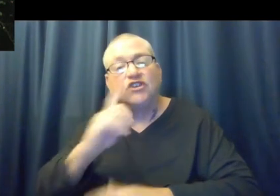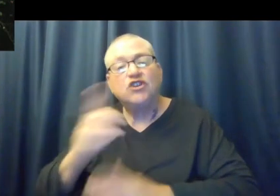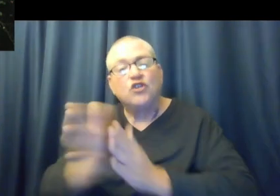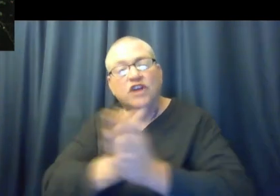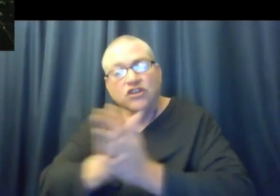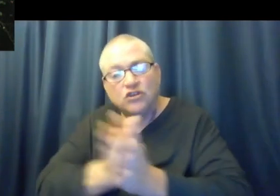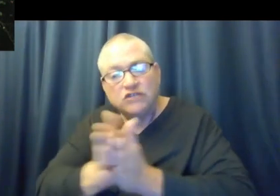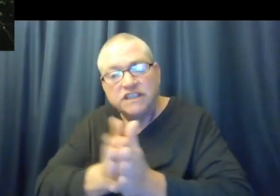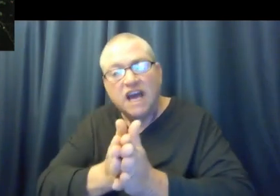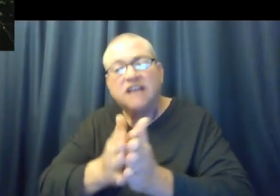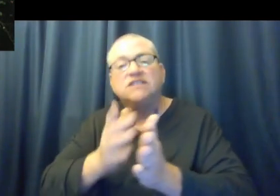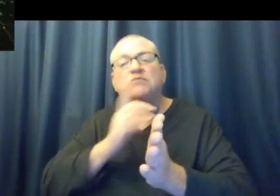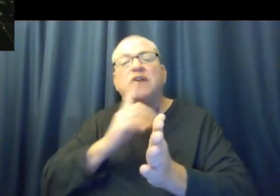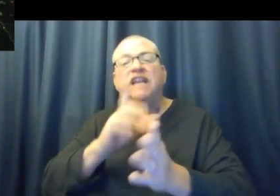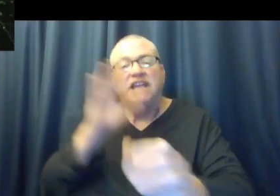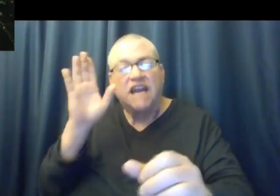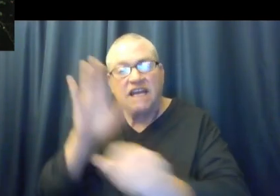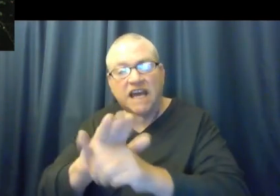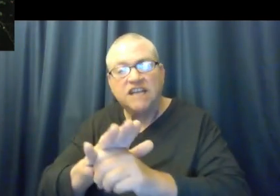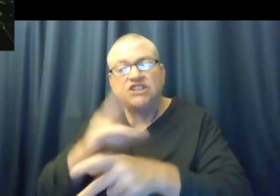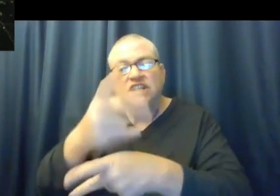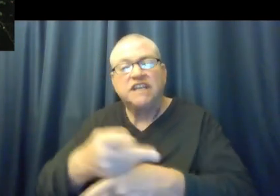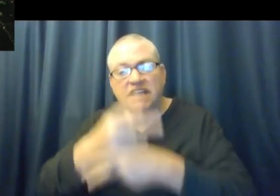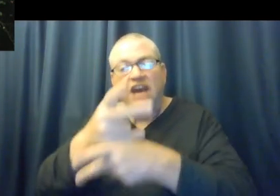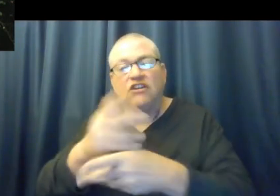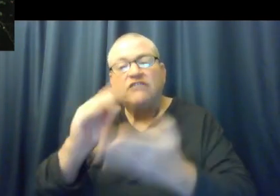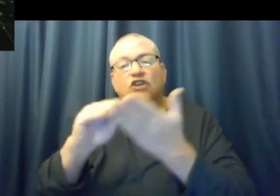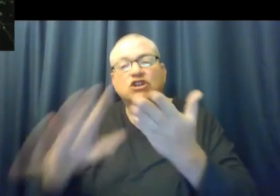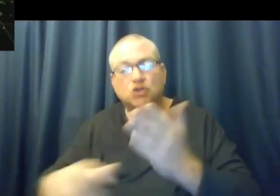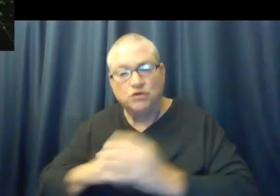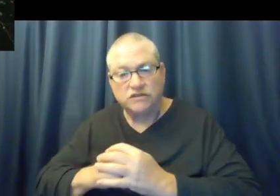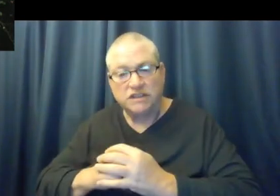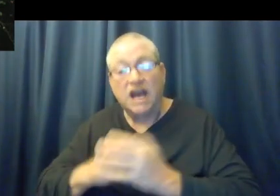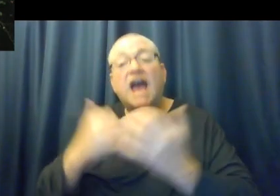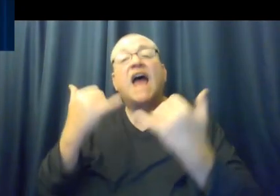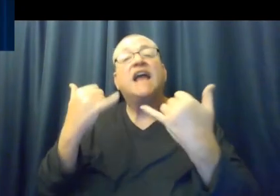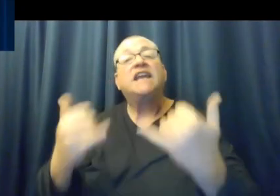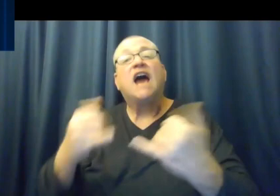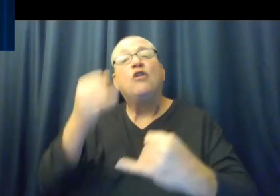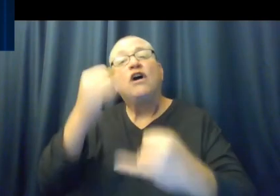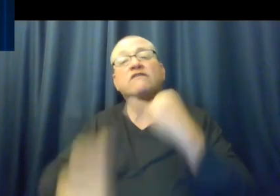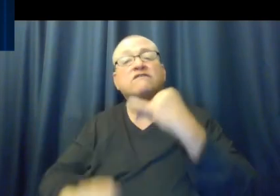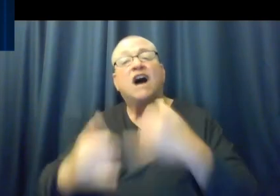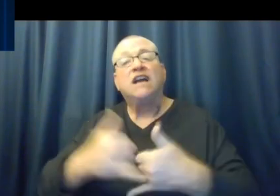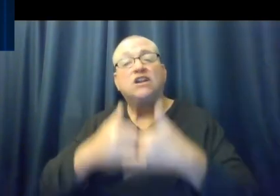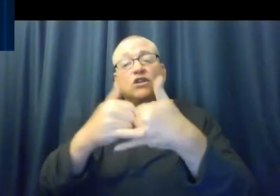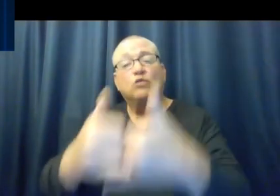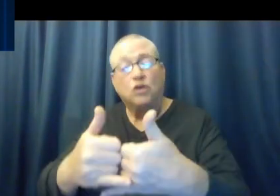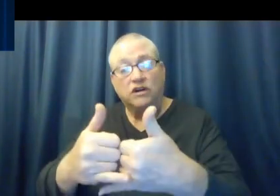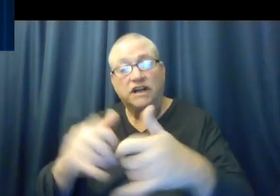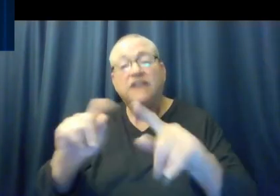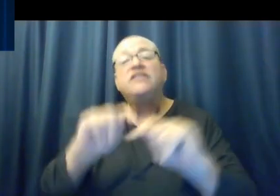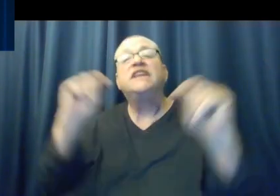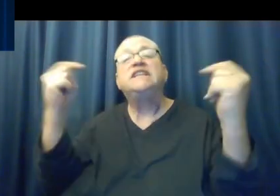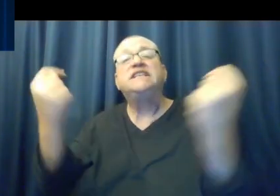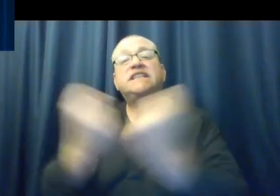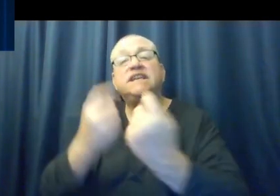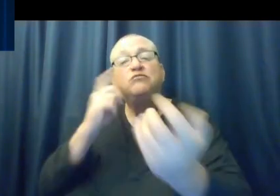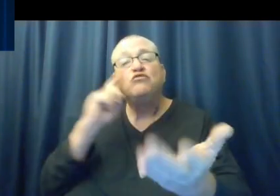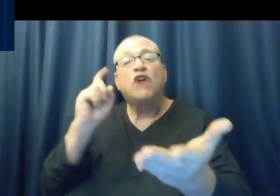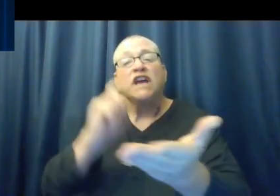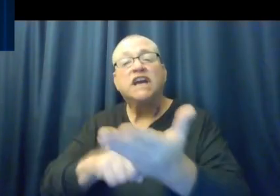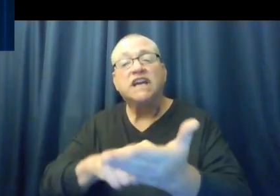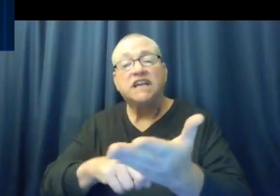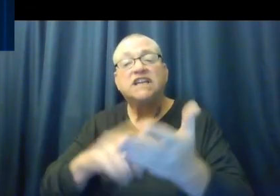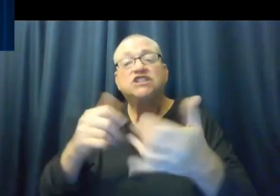your enthusiasm, your dedication, and care for our students. And now for our final award. The